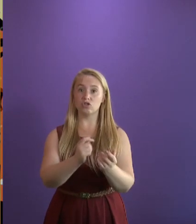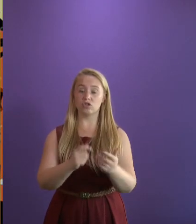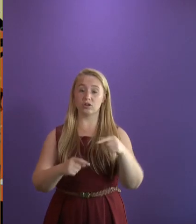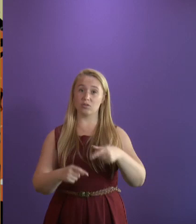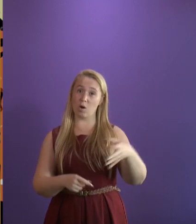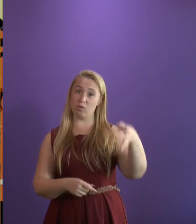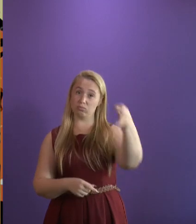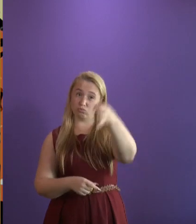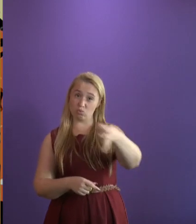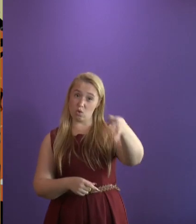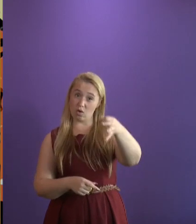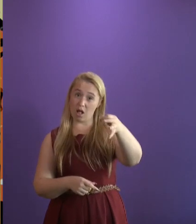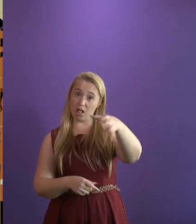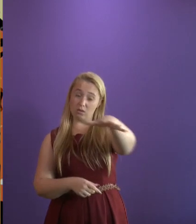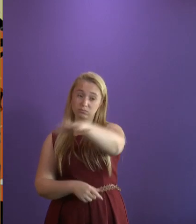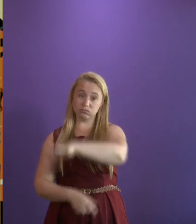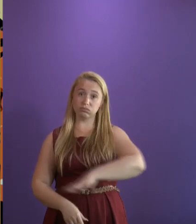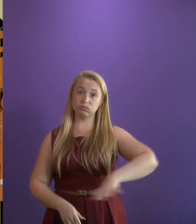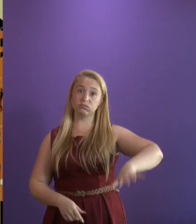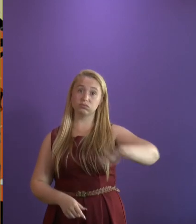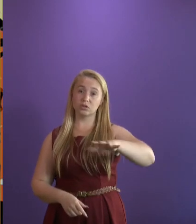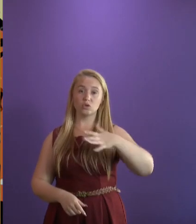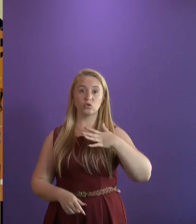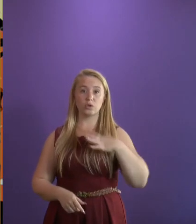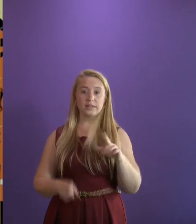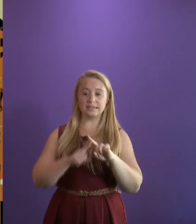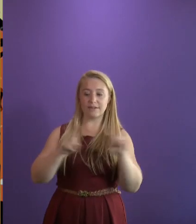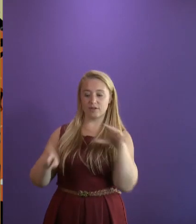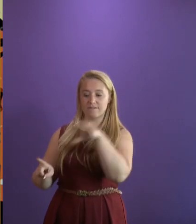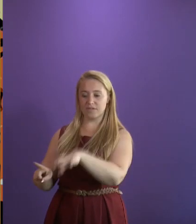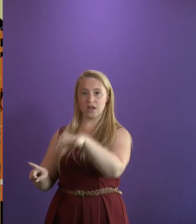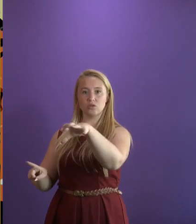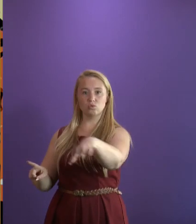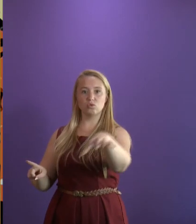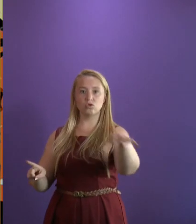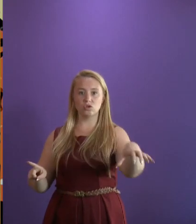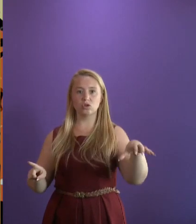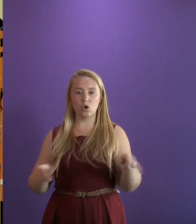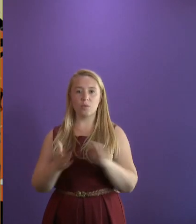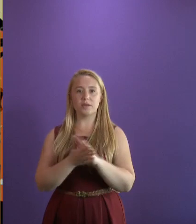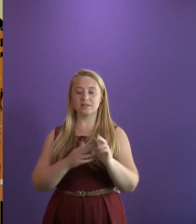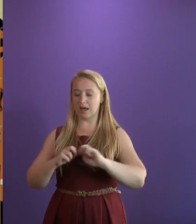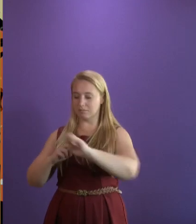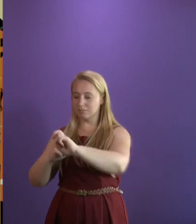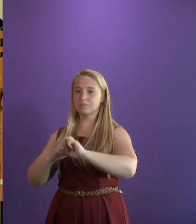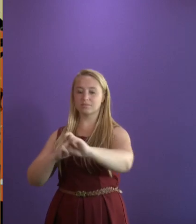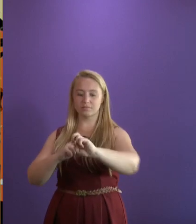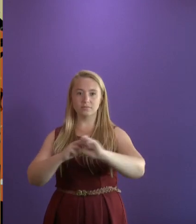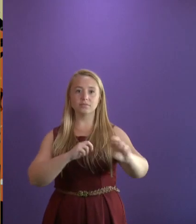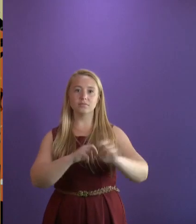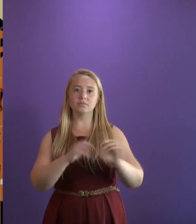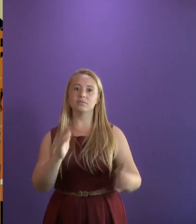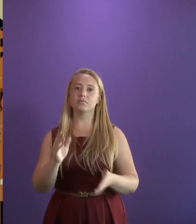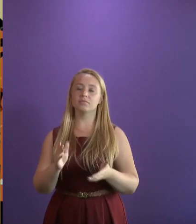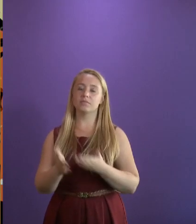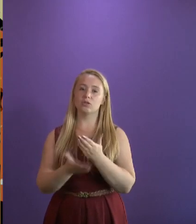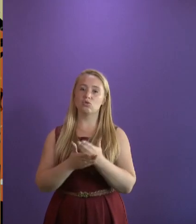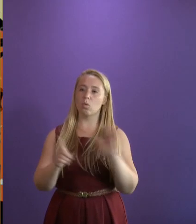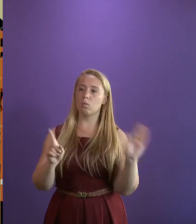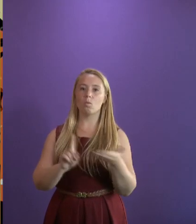area. When you move about, you need to have different venues that people can come to that are accessible, and that,